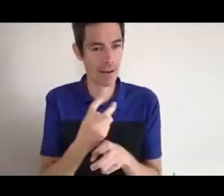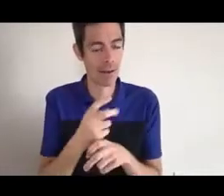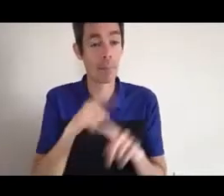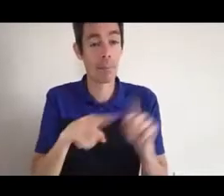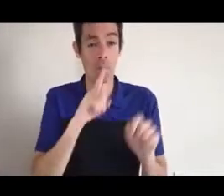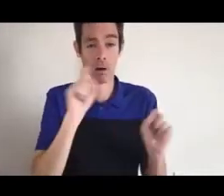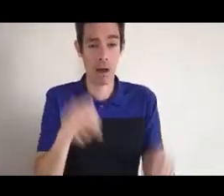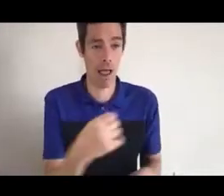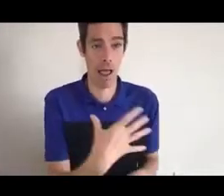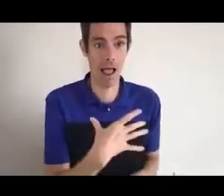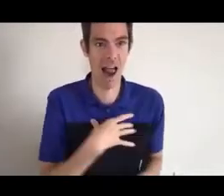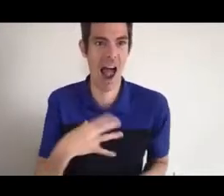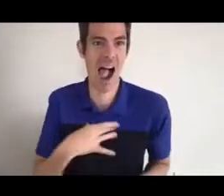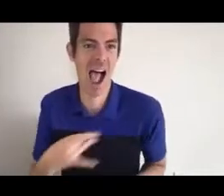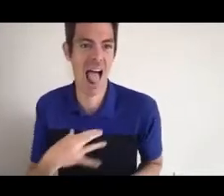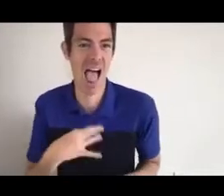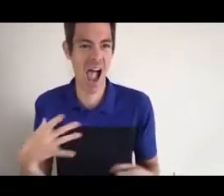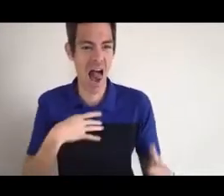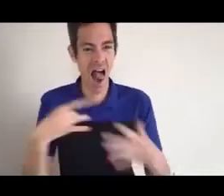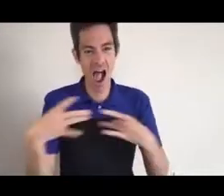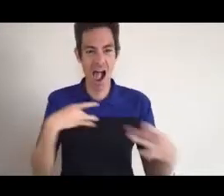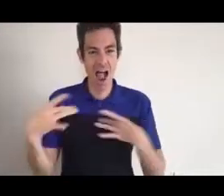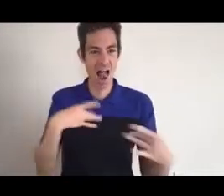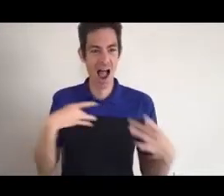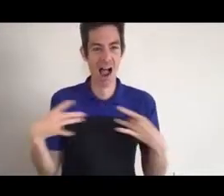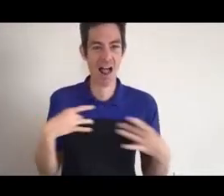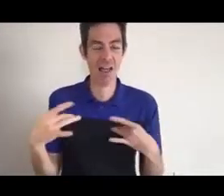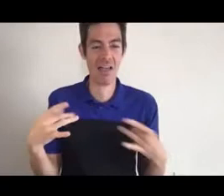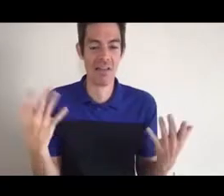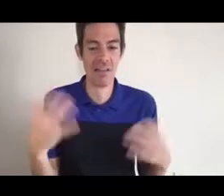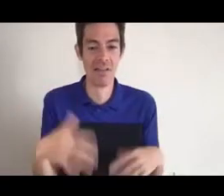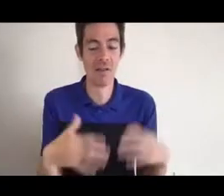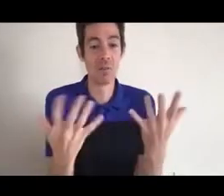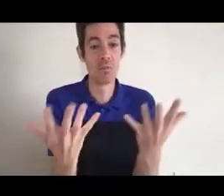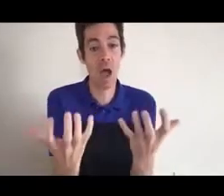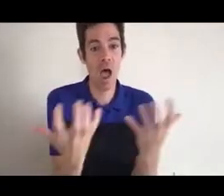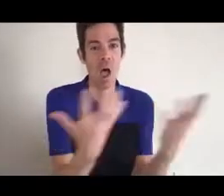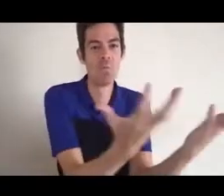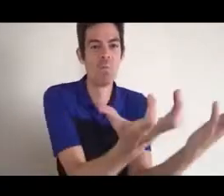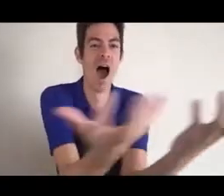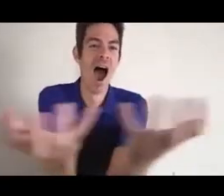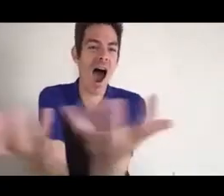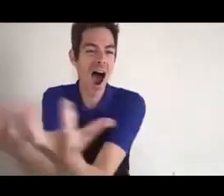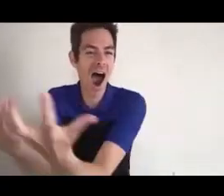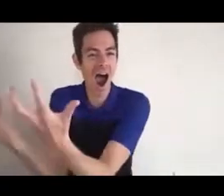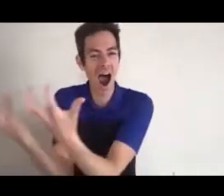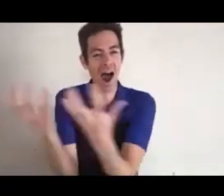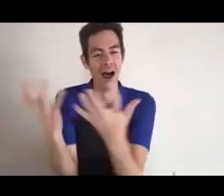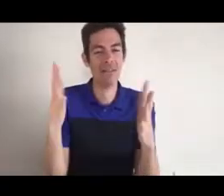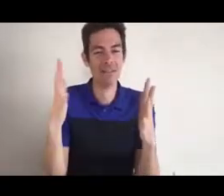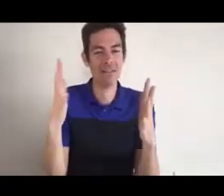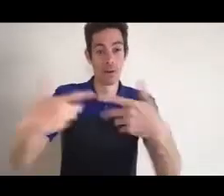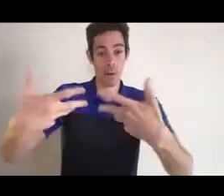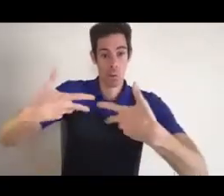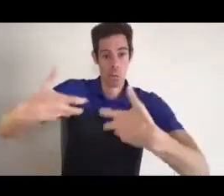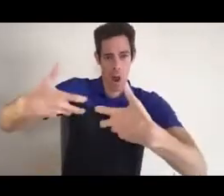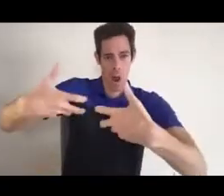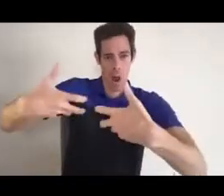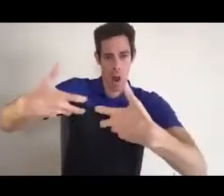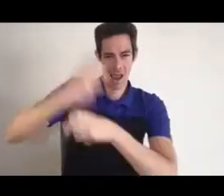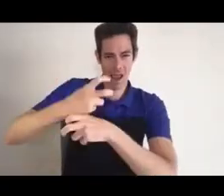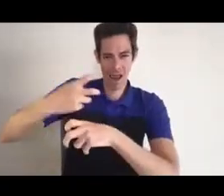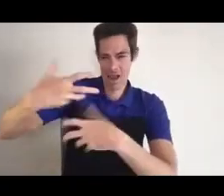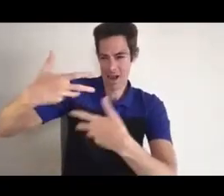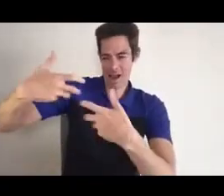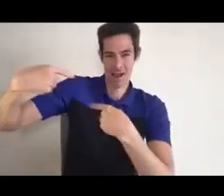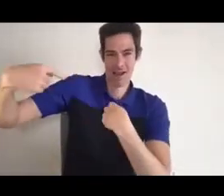limited, like. It's difficult. You can say like, "Ooh, I like, I really like, I want," or, I want all of